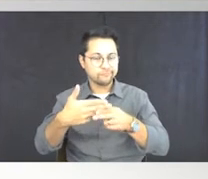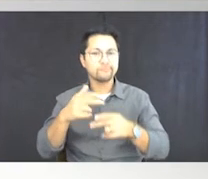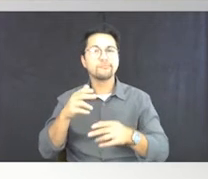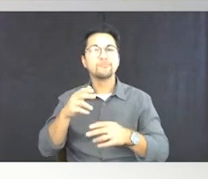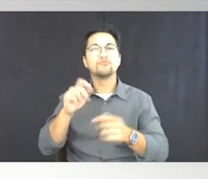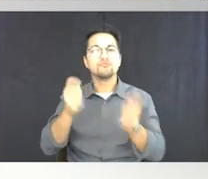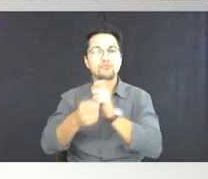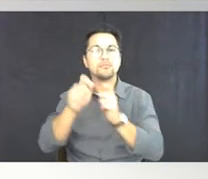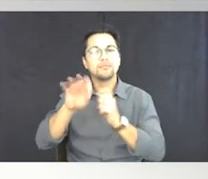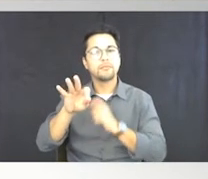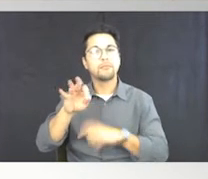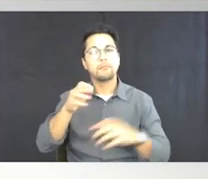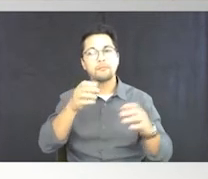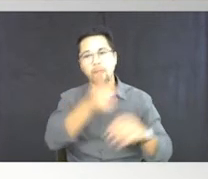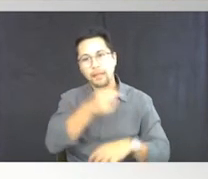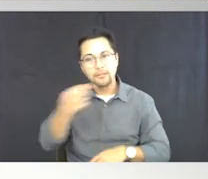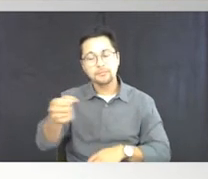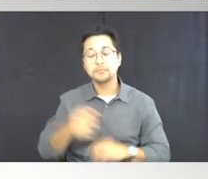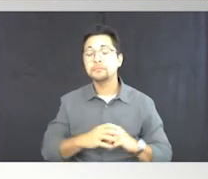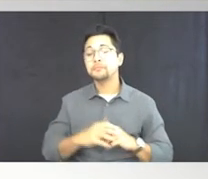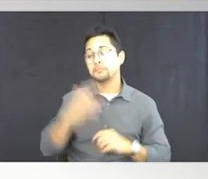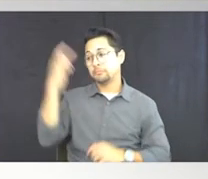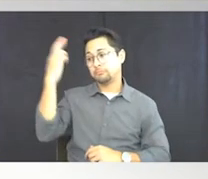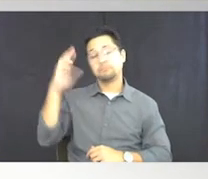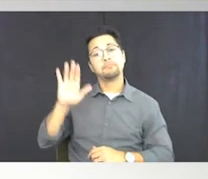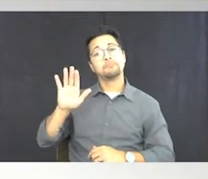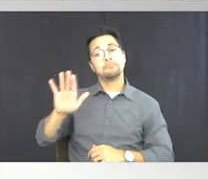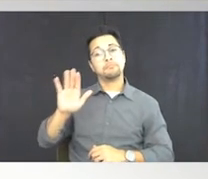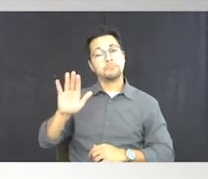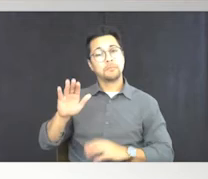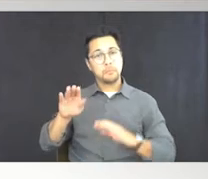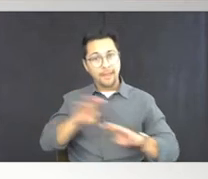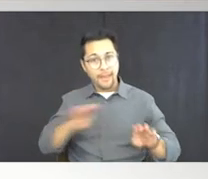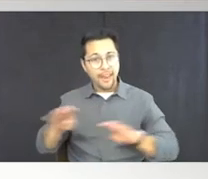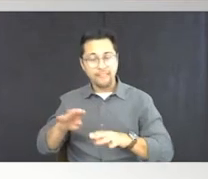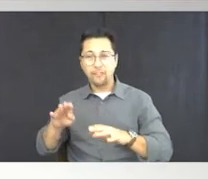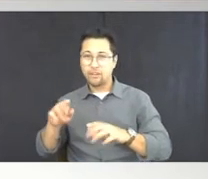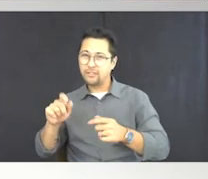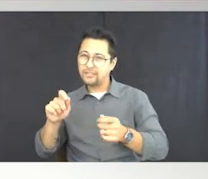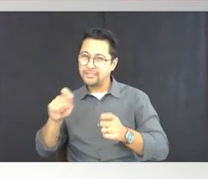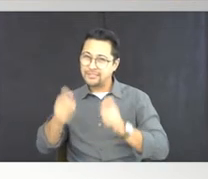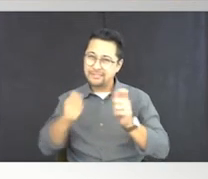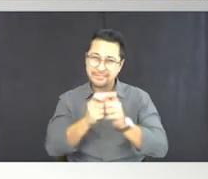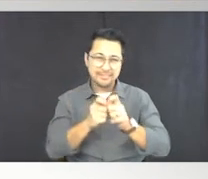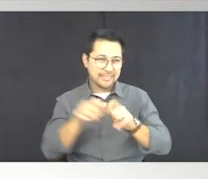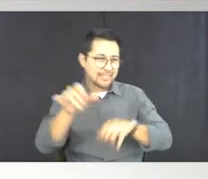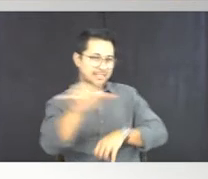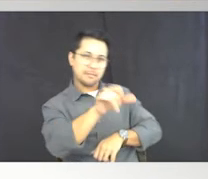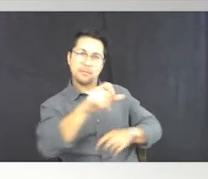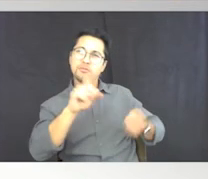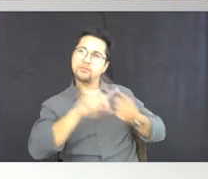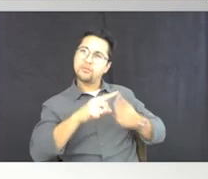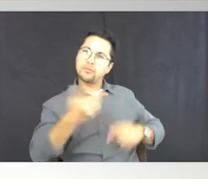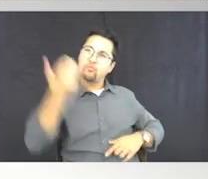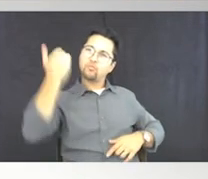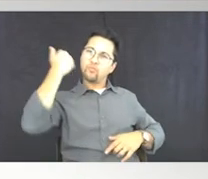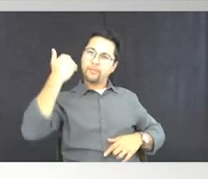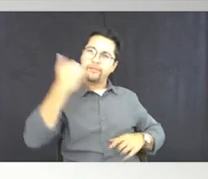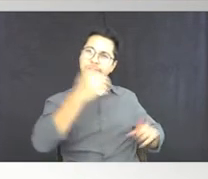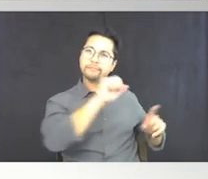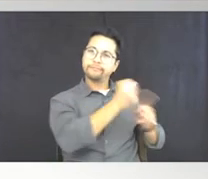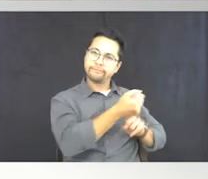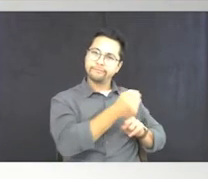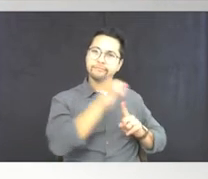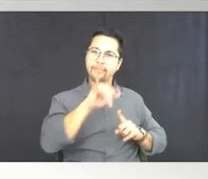Because the child's behavior is substantially similar to the child's behavior in previous incidents that resulted in the series